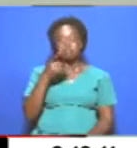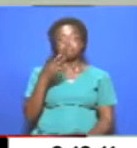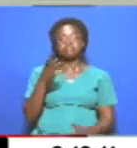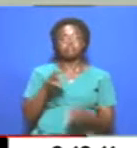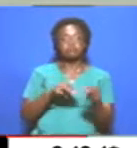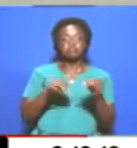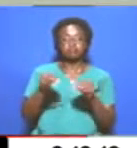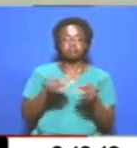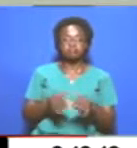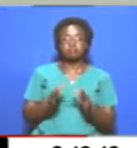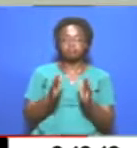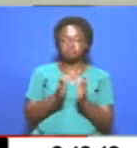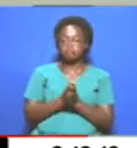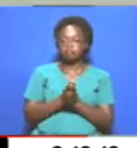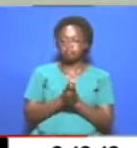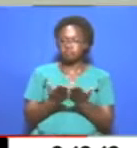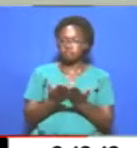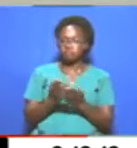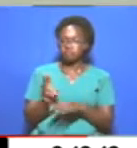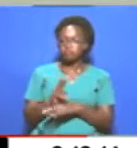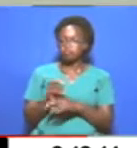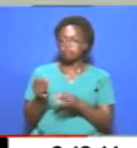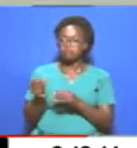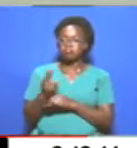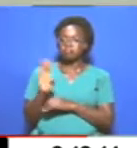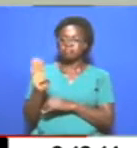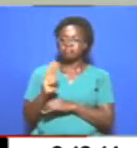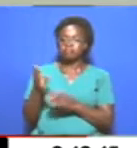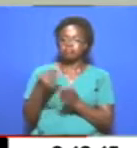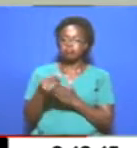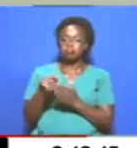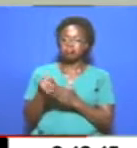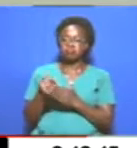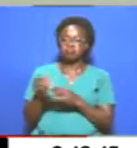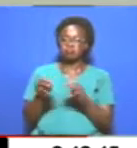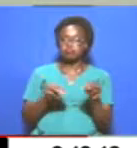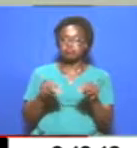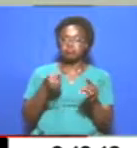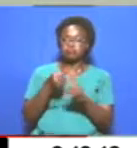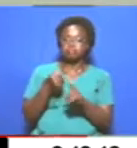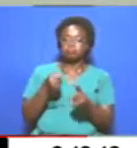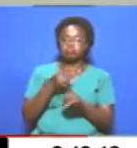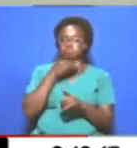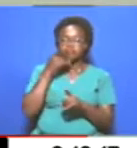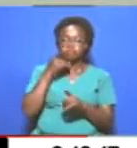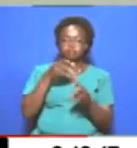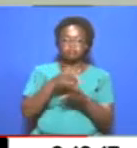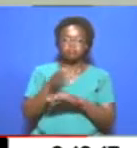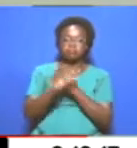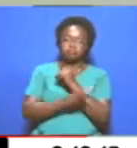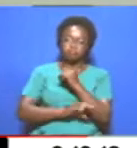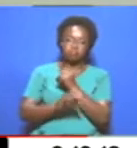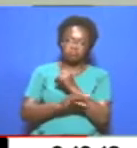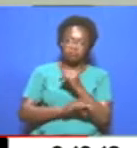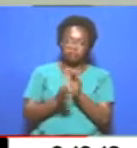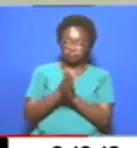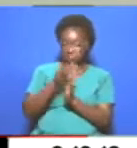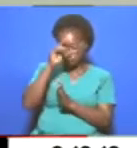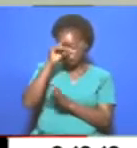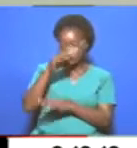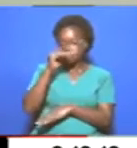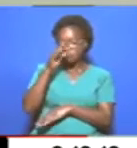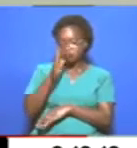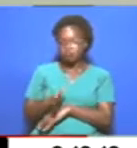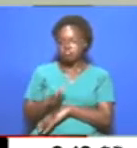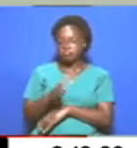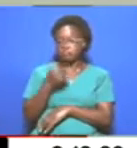The government has now spent 12 billion shillings to mitigate the impact of drought across the country. Government spokesperson Cyrus